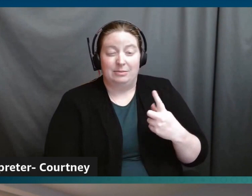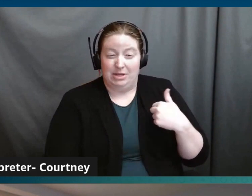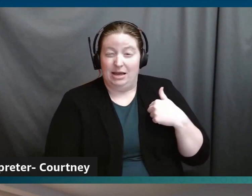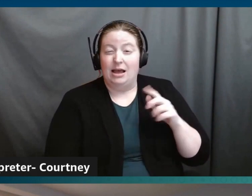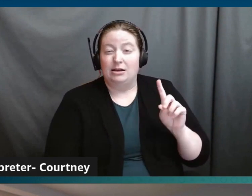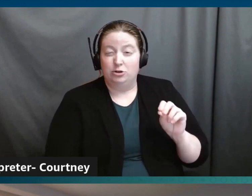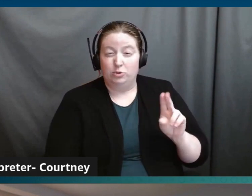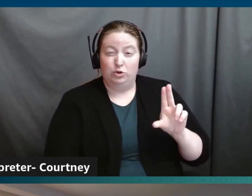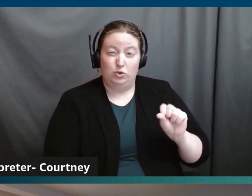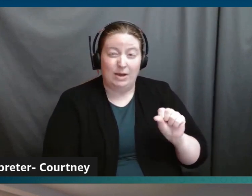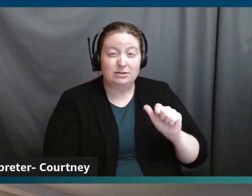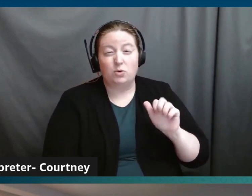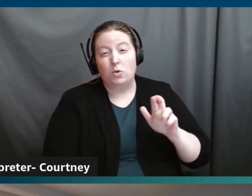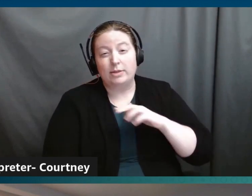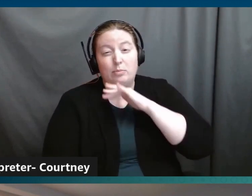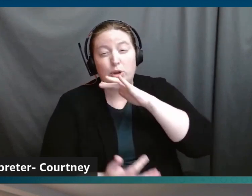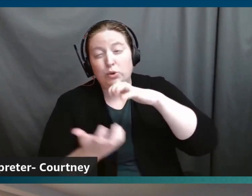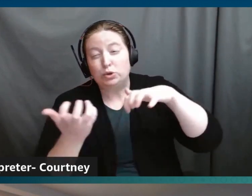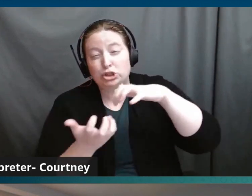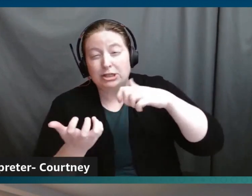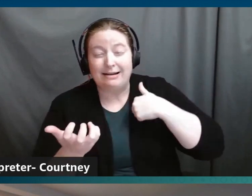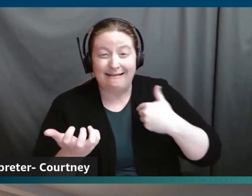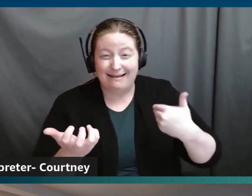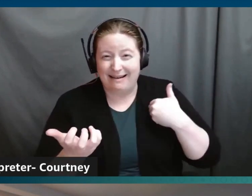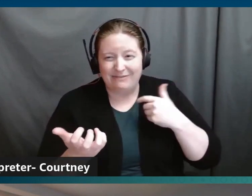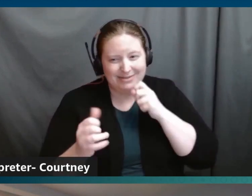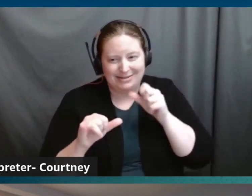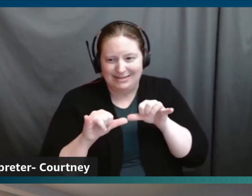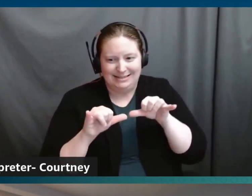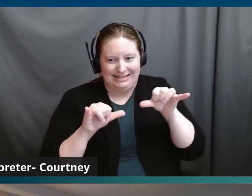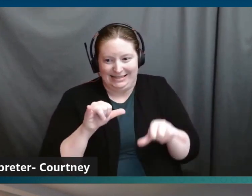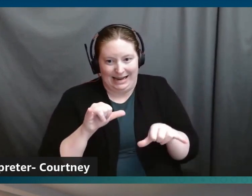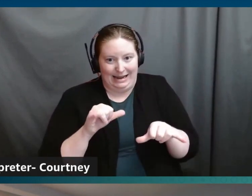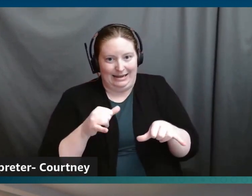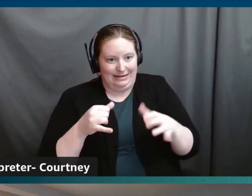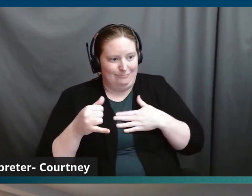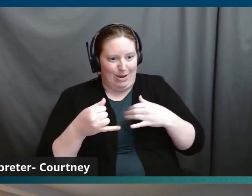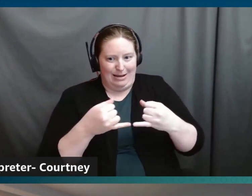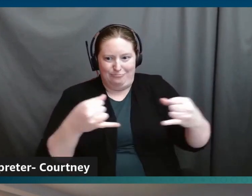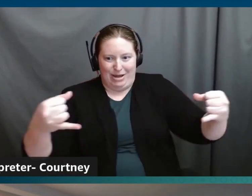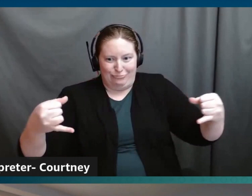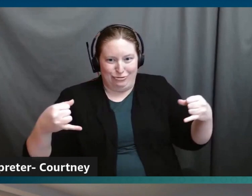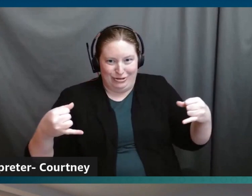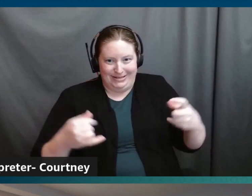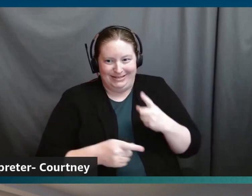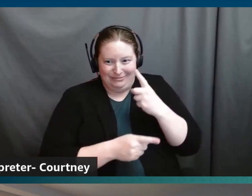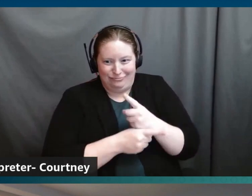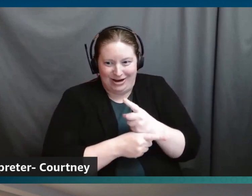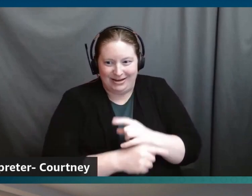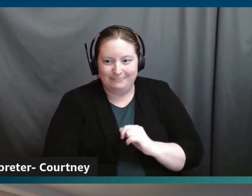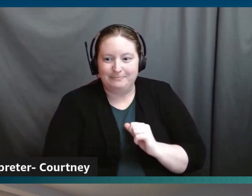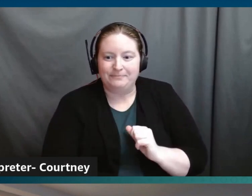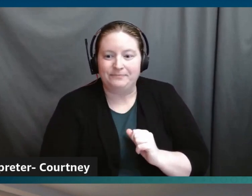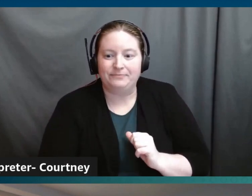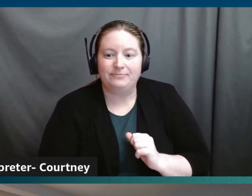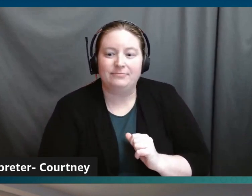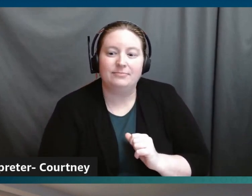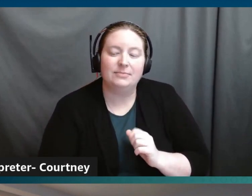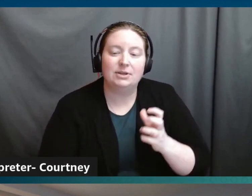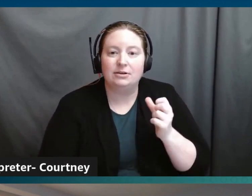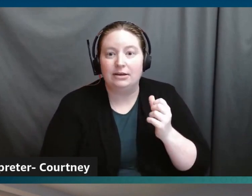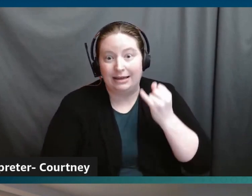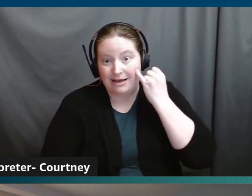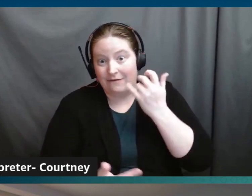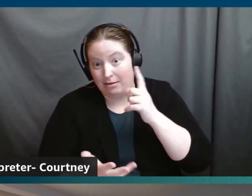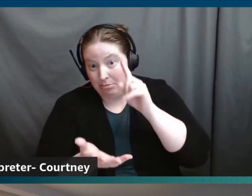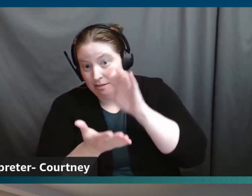or the pollution that I have doesn't necessarily stay within my own boundaries, right? So my impact is greater, or whether I believe it or want to